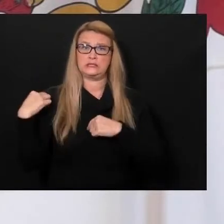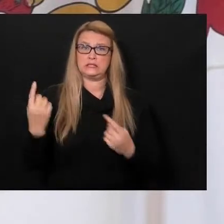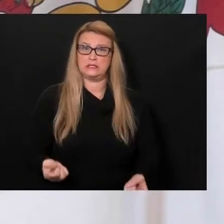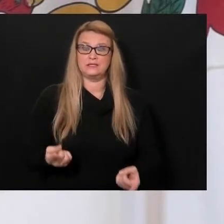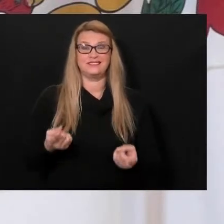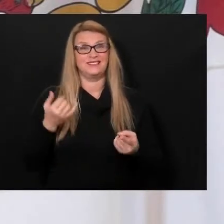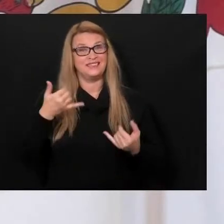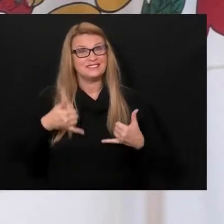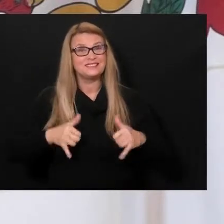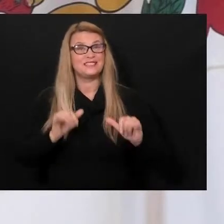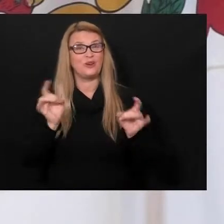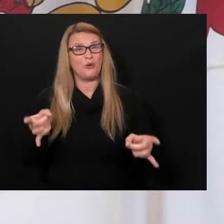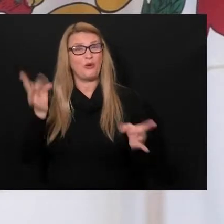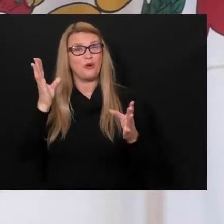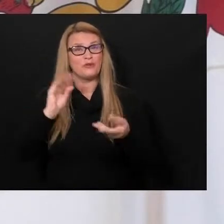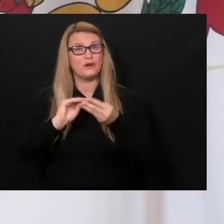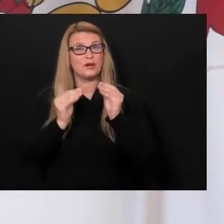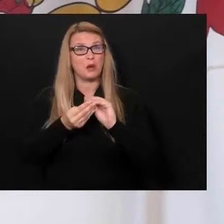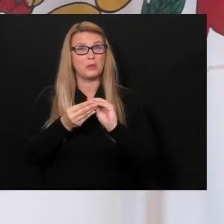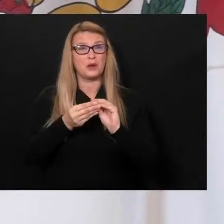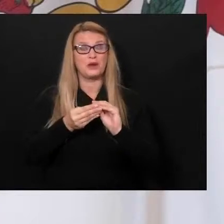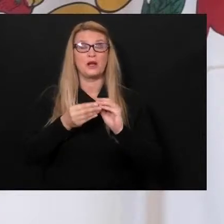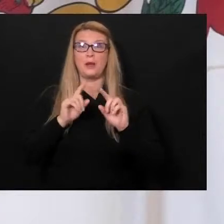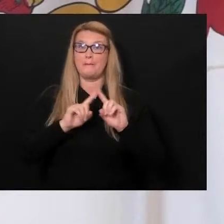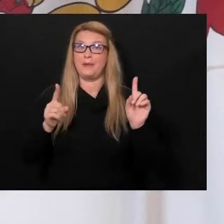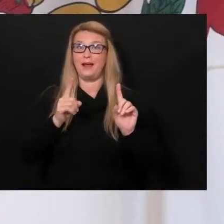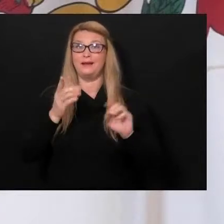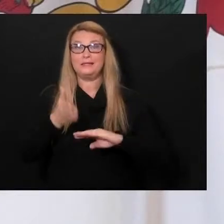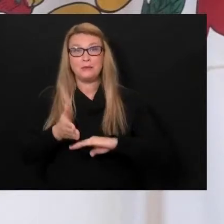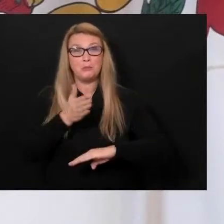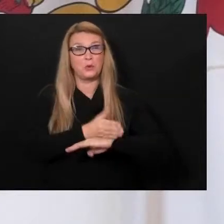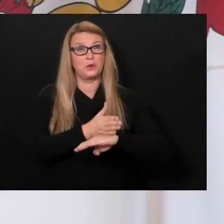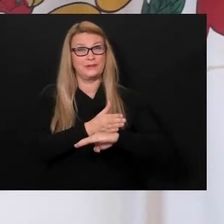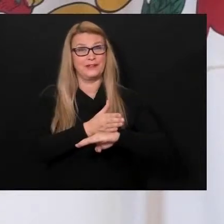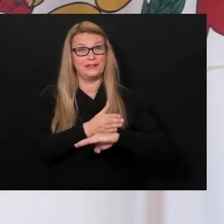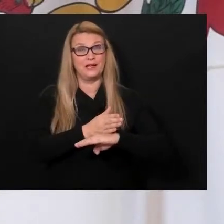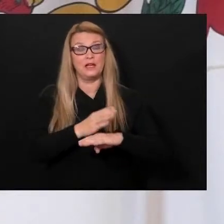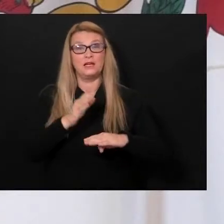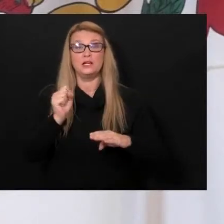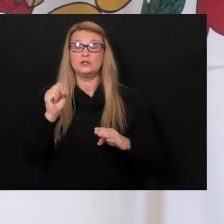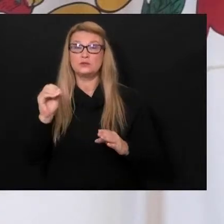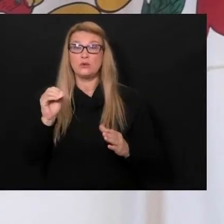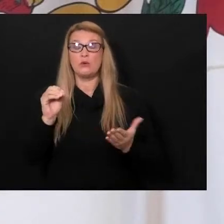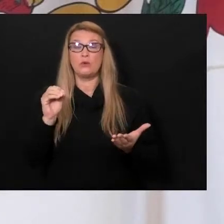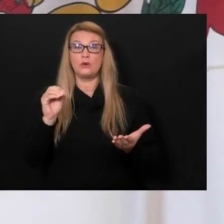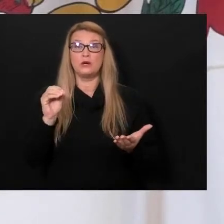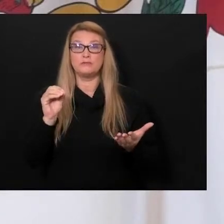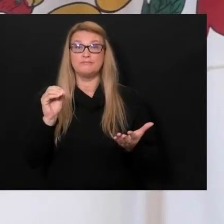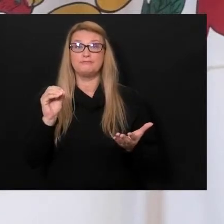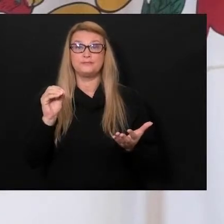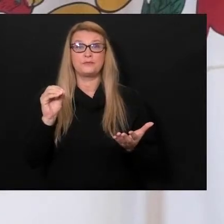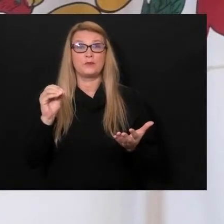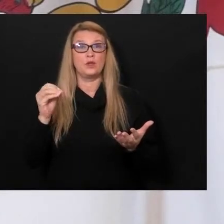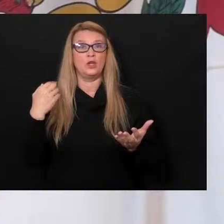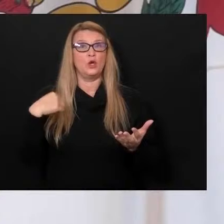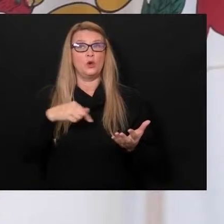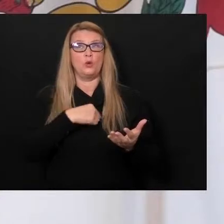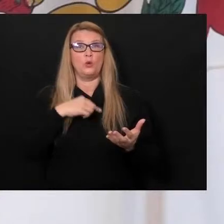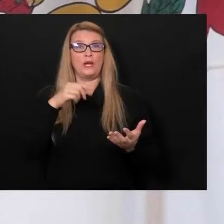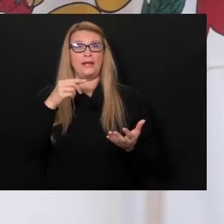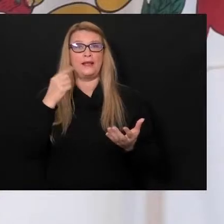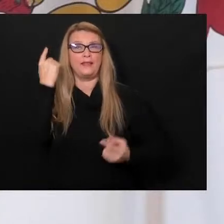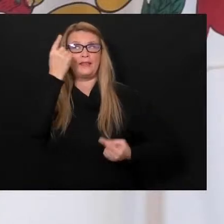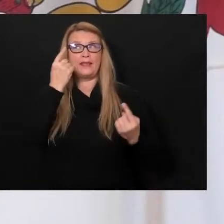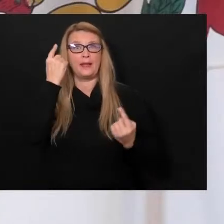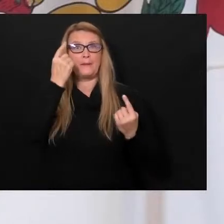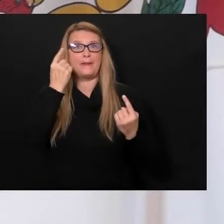still terrible. We all know that, but it's surely better than it's been. And if we'll just step back and think about it,